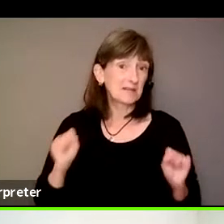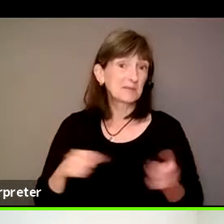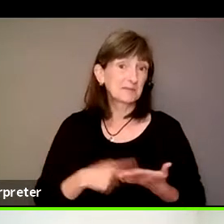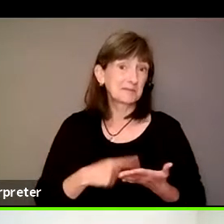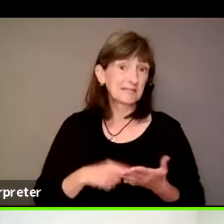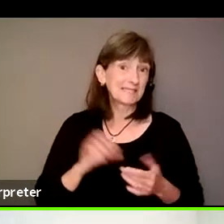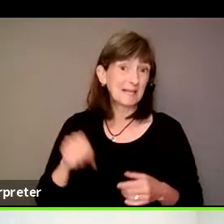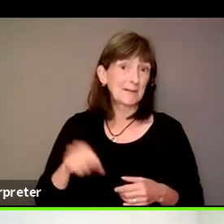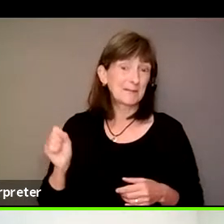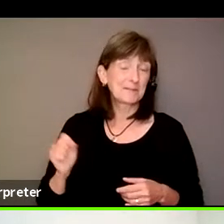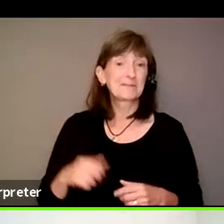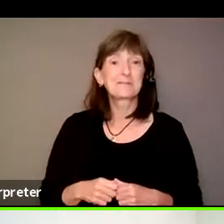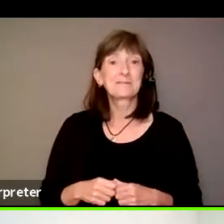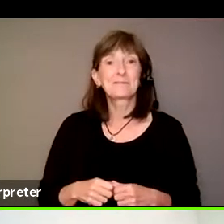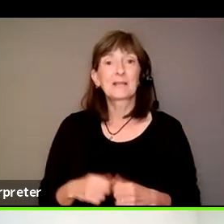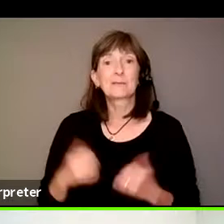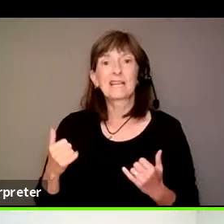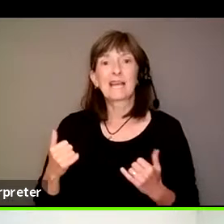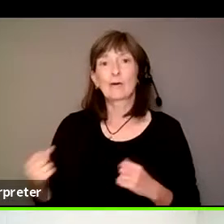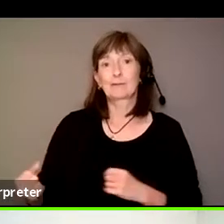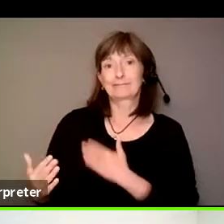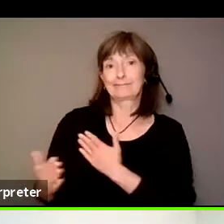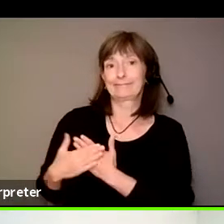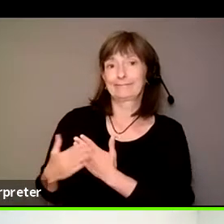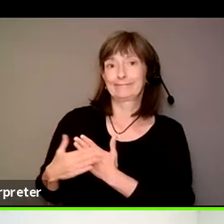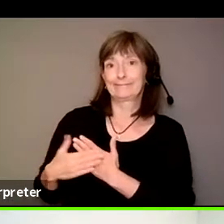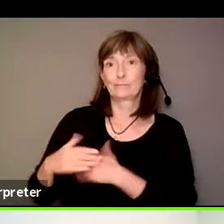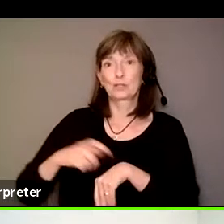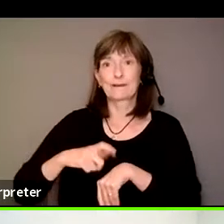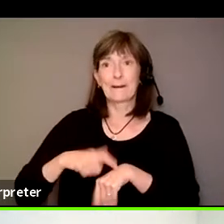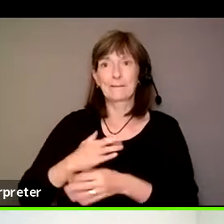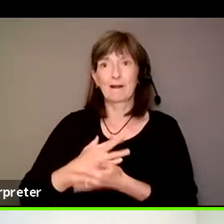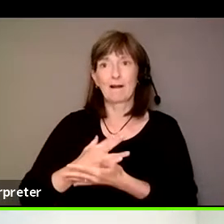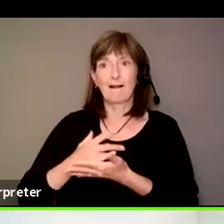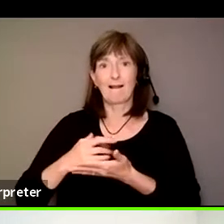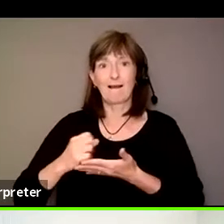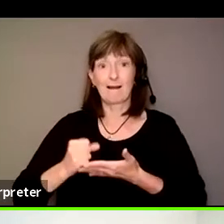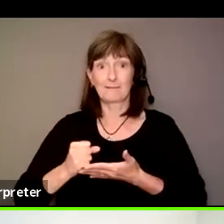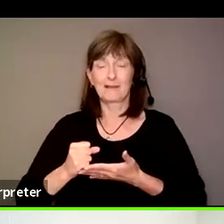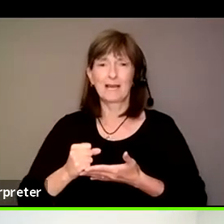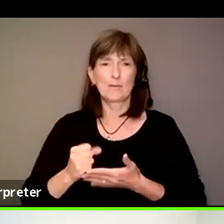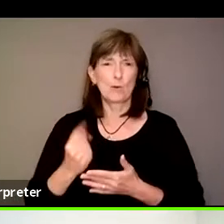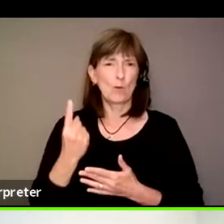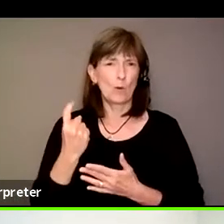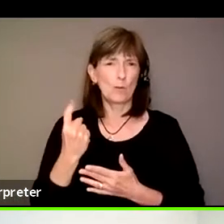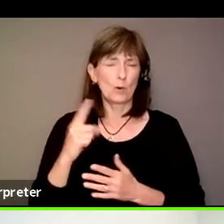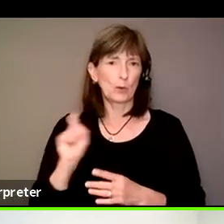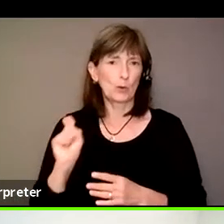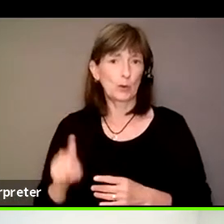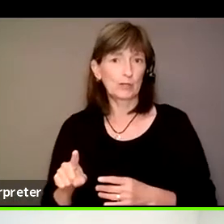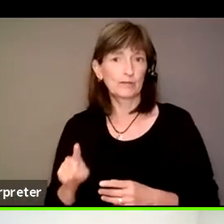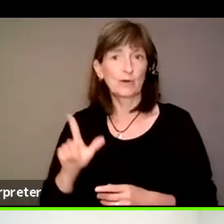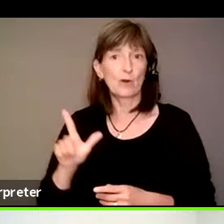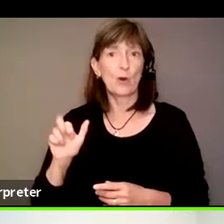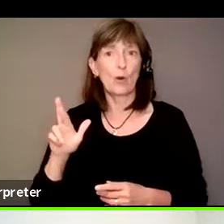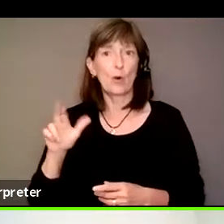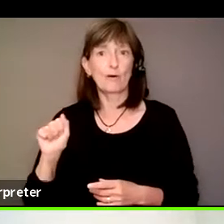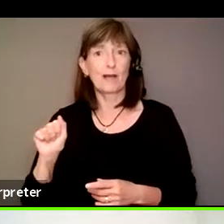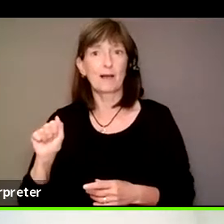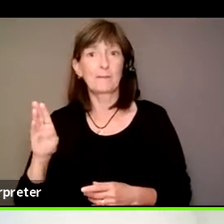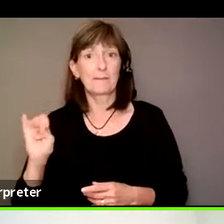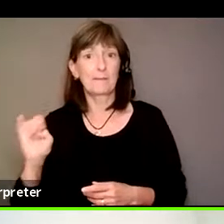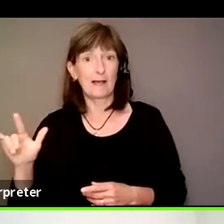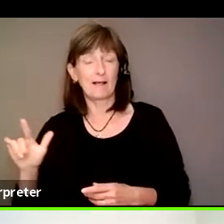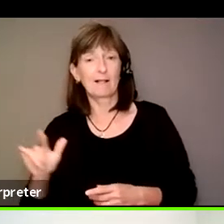But I'm just getting a note here now that we're running out of time. And I did want to swing one last question to Laurabel. In